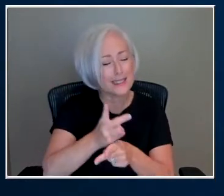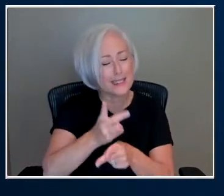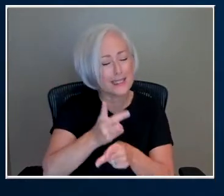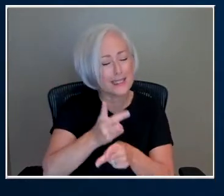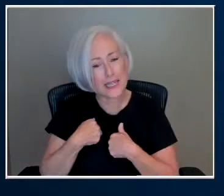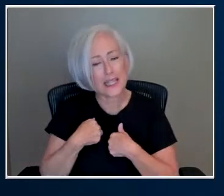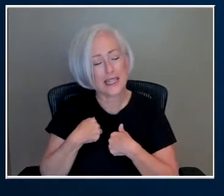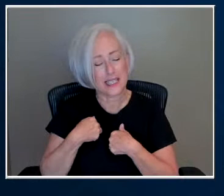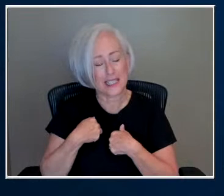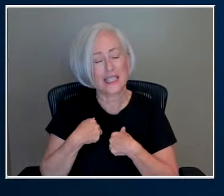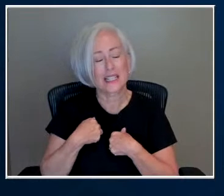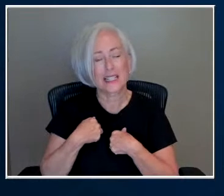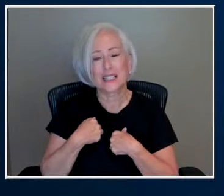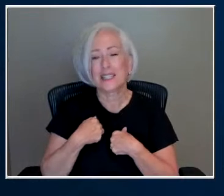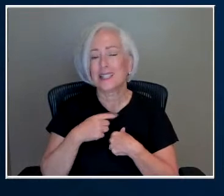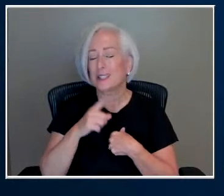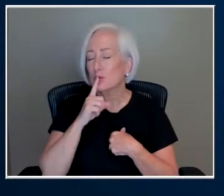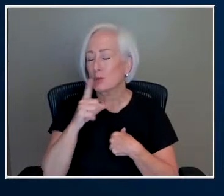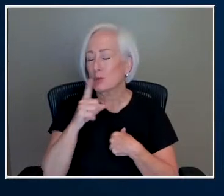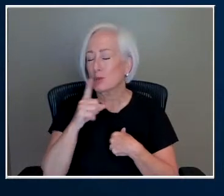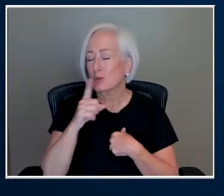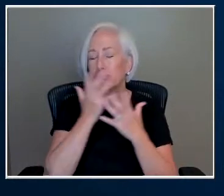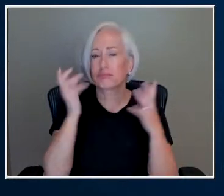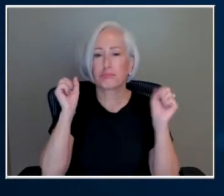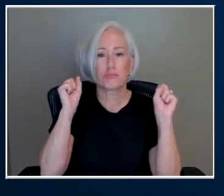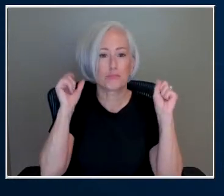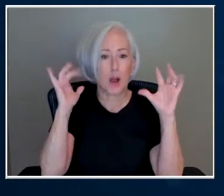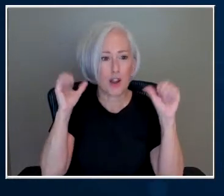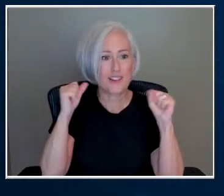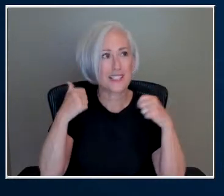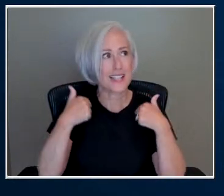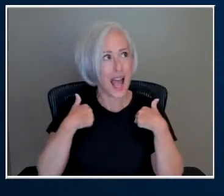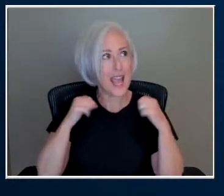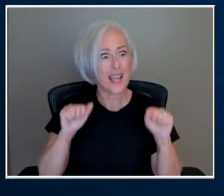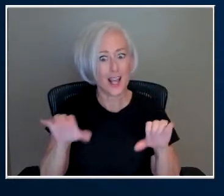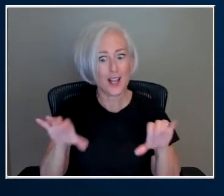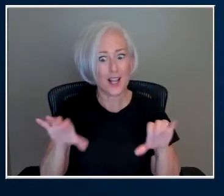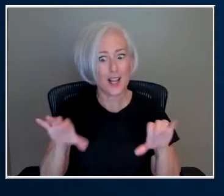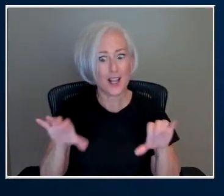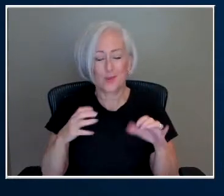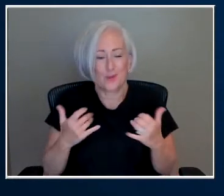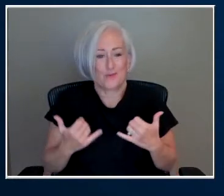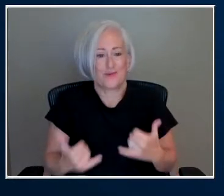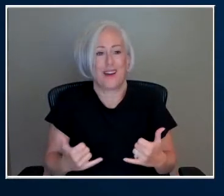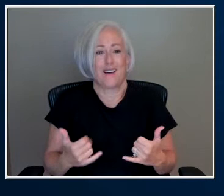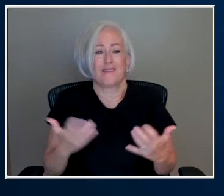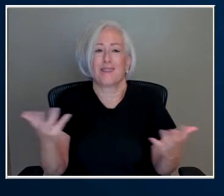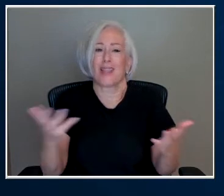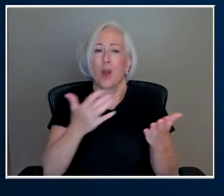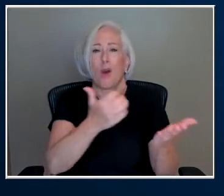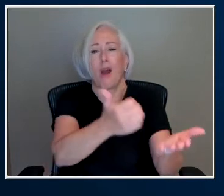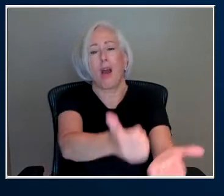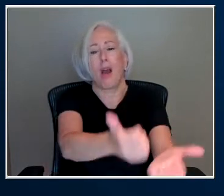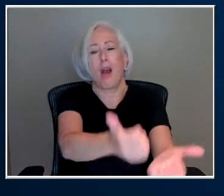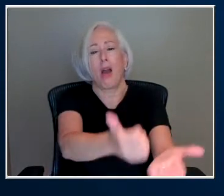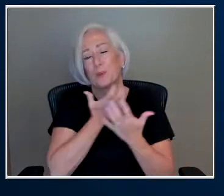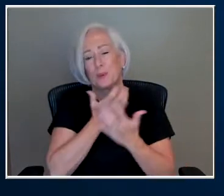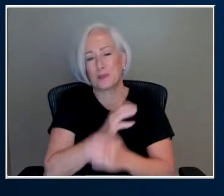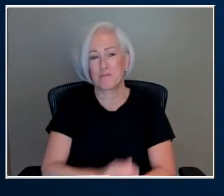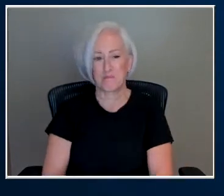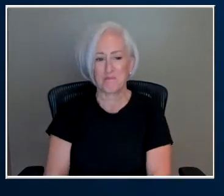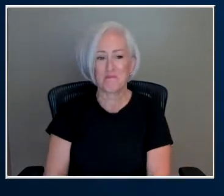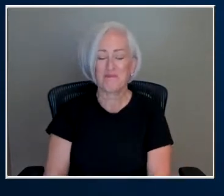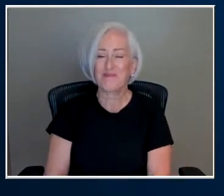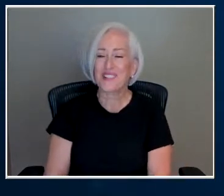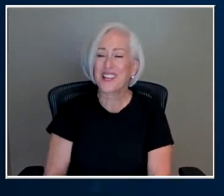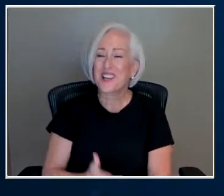And it's marvelous that I can do what I do now. And everyone was so helpful. Well, we're so glad that